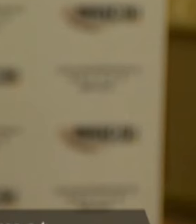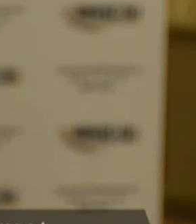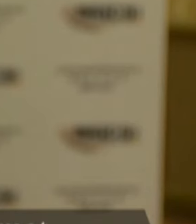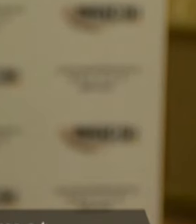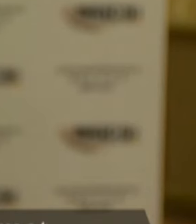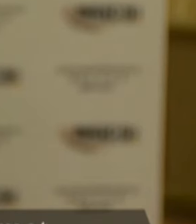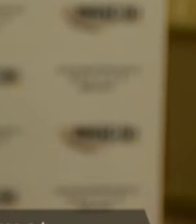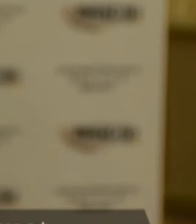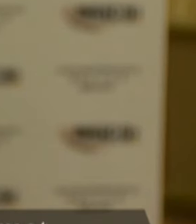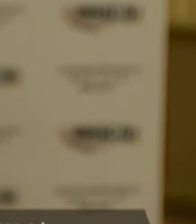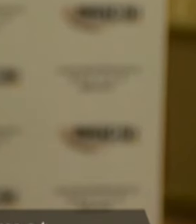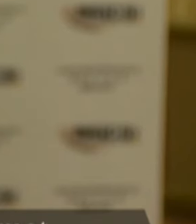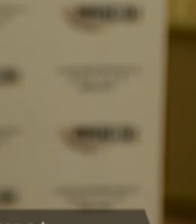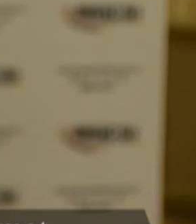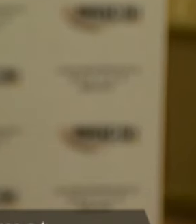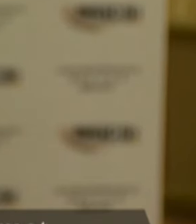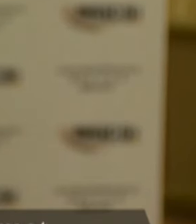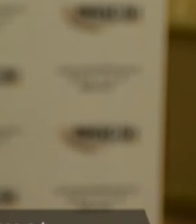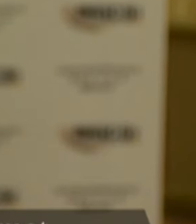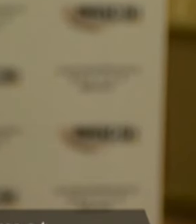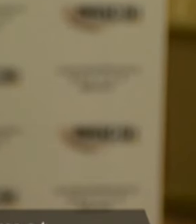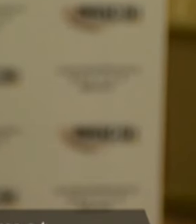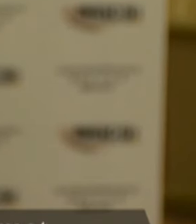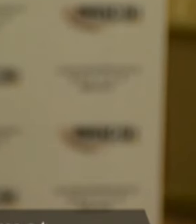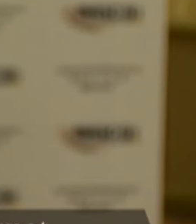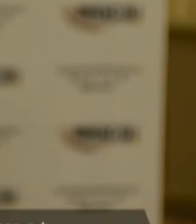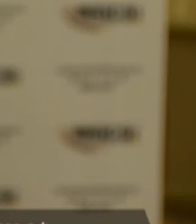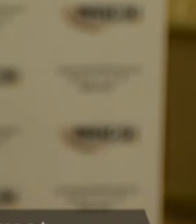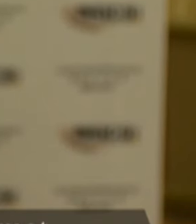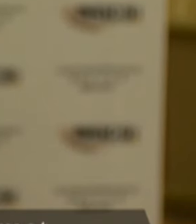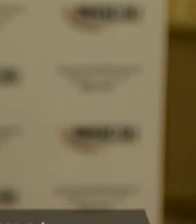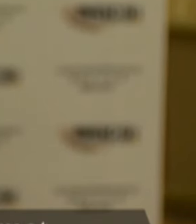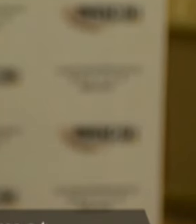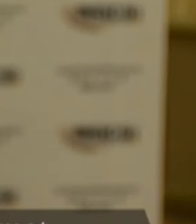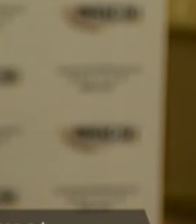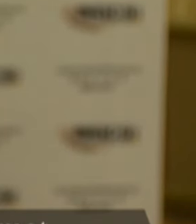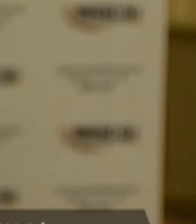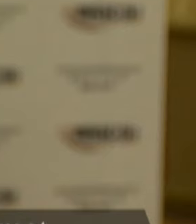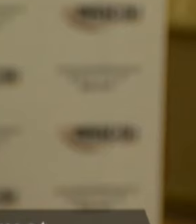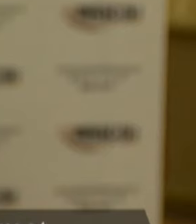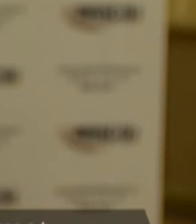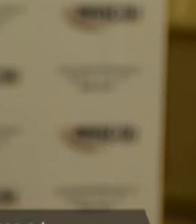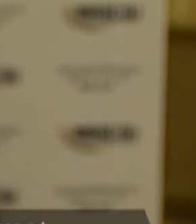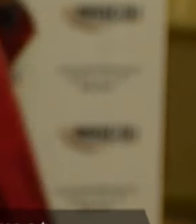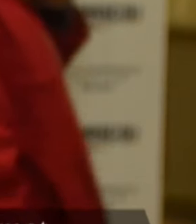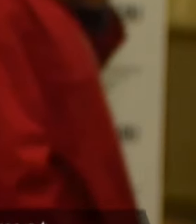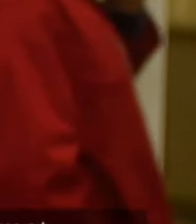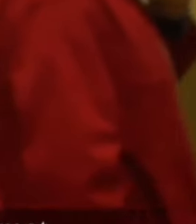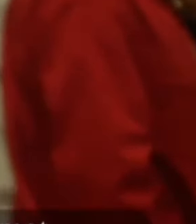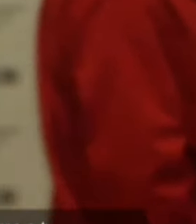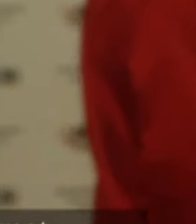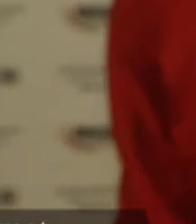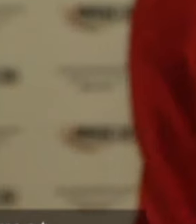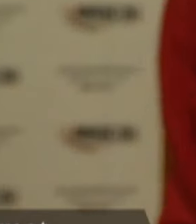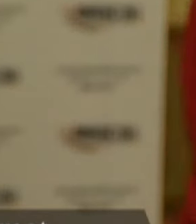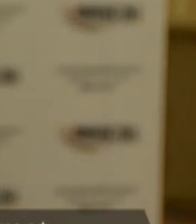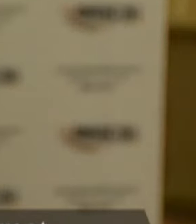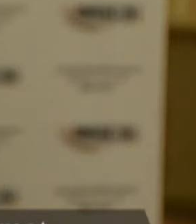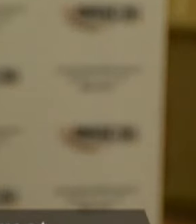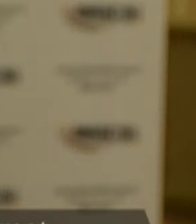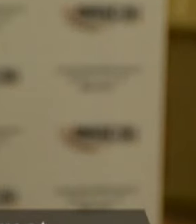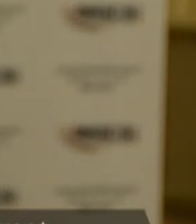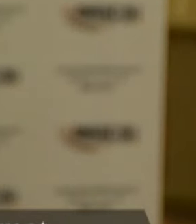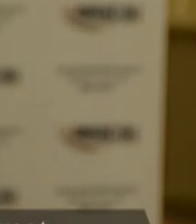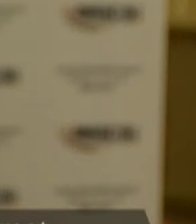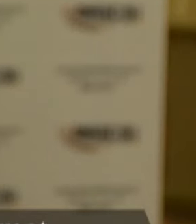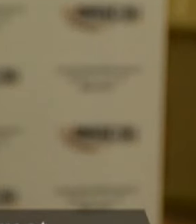Iraq and talk to Saddam Hussein and his people to offer South